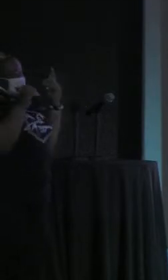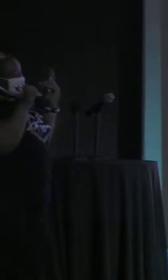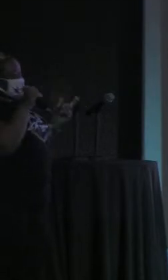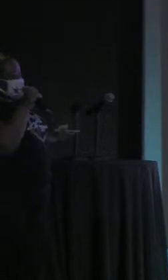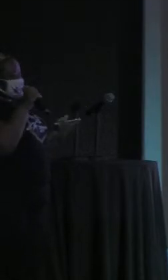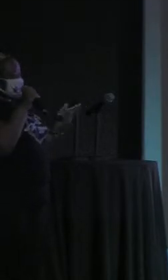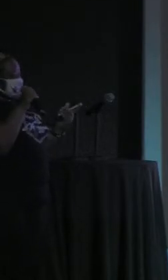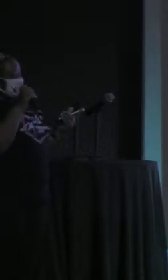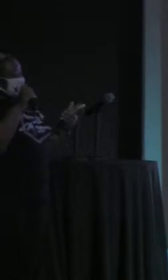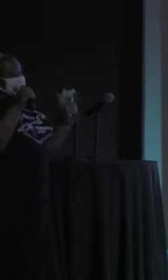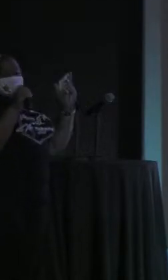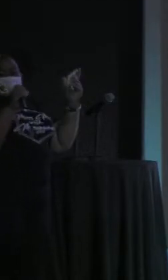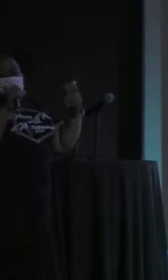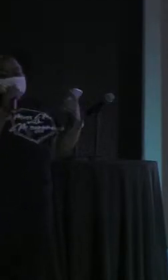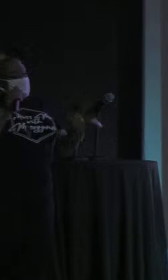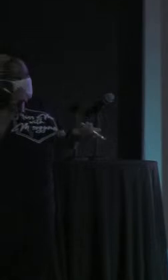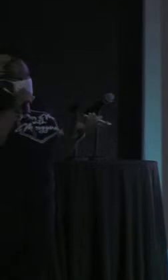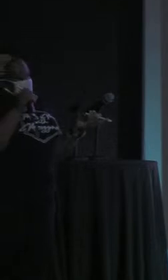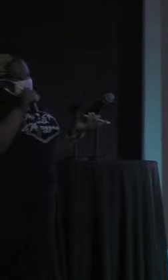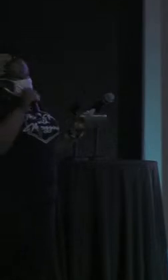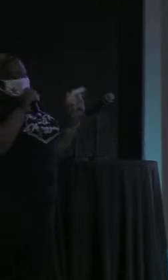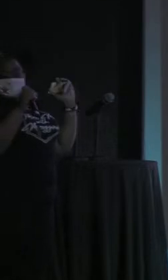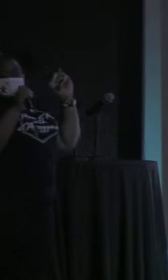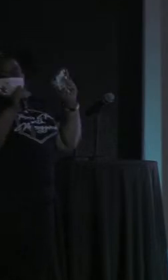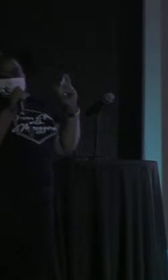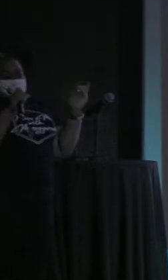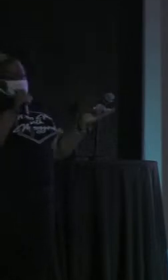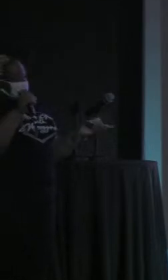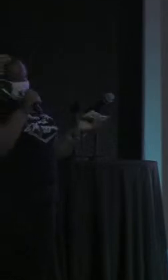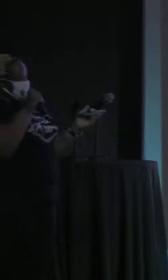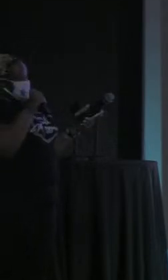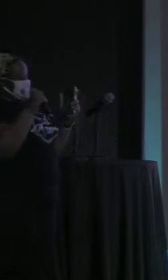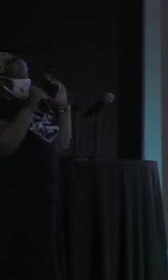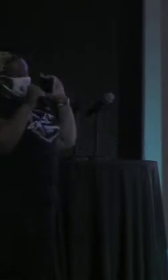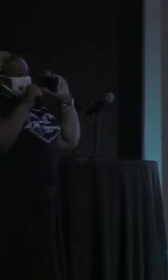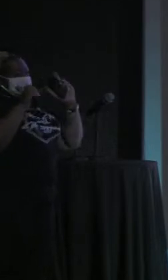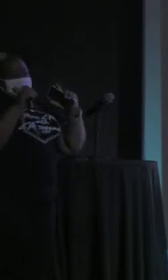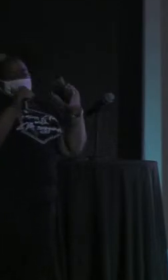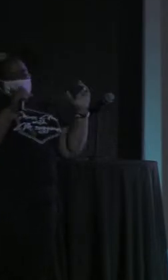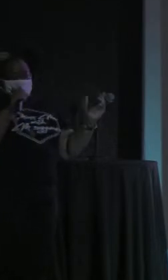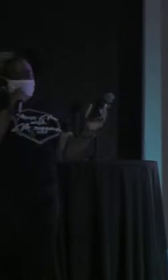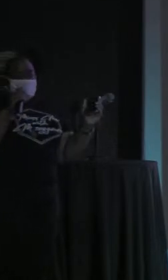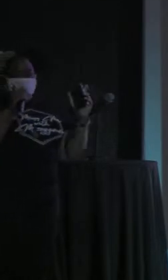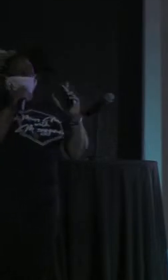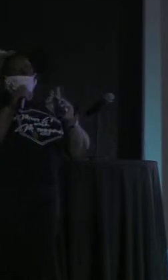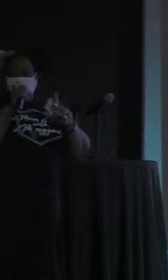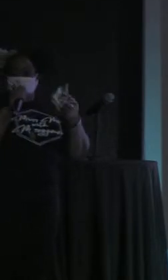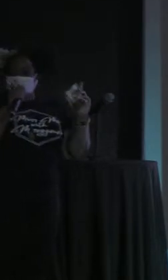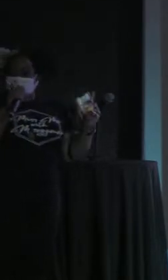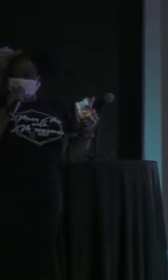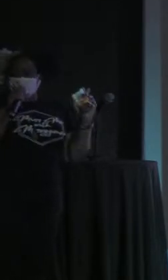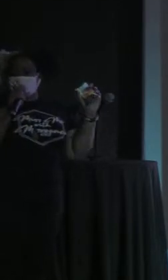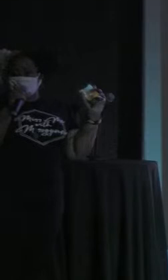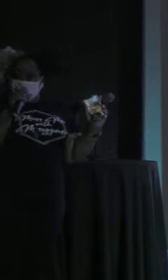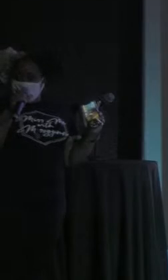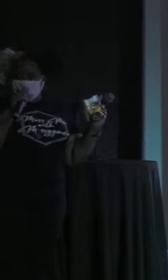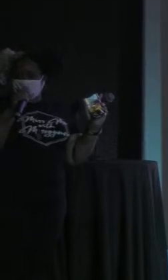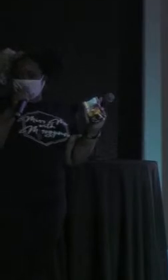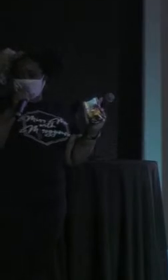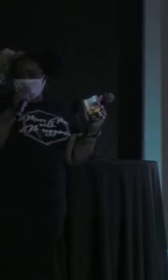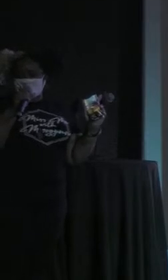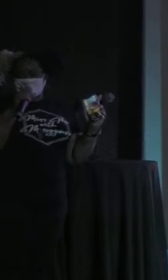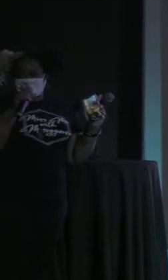cannot accept. And middle fingers up, put them hands high, wave it in his face, tell him, boy,